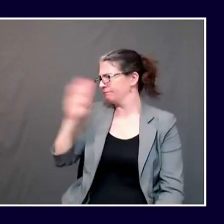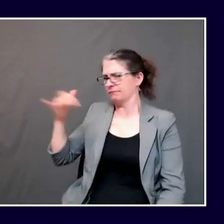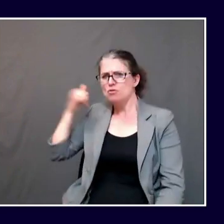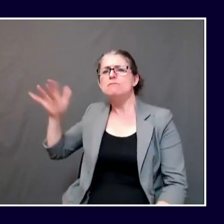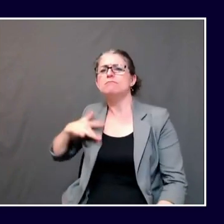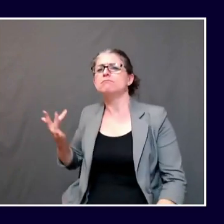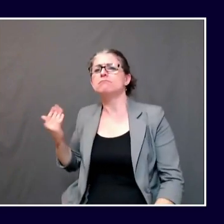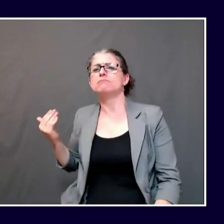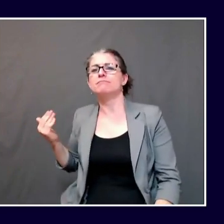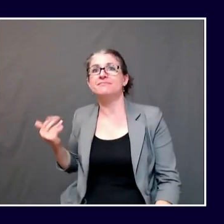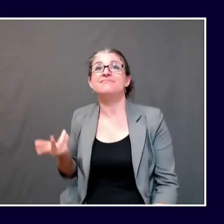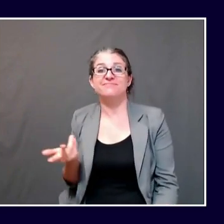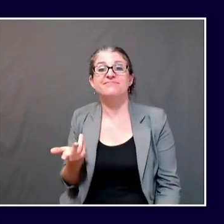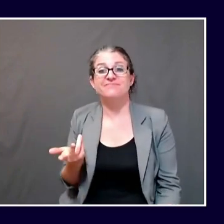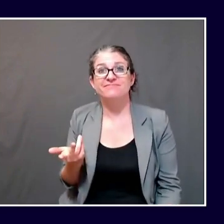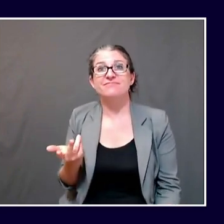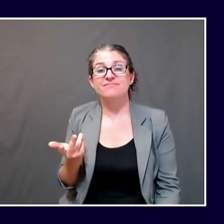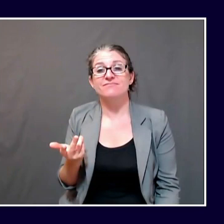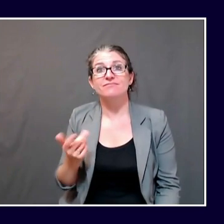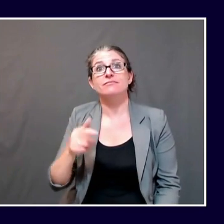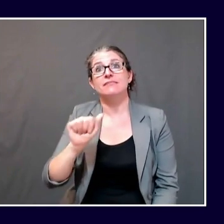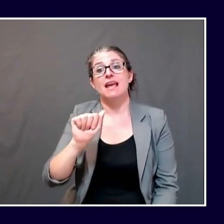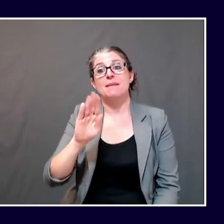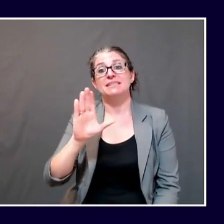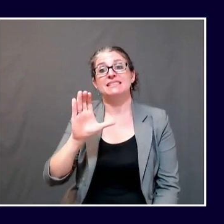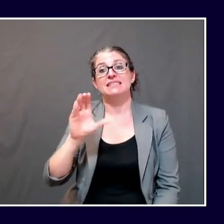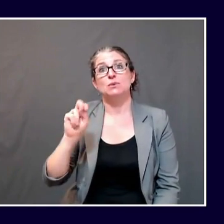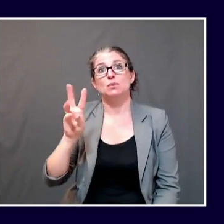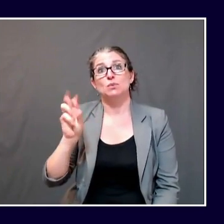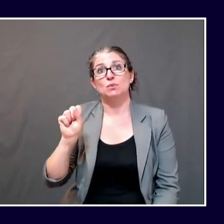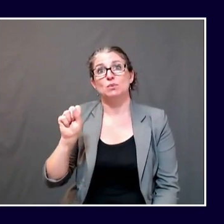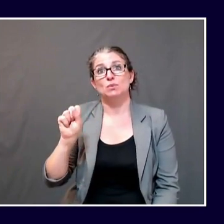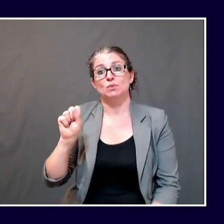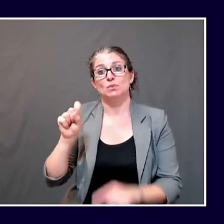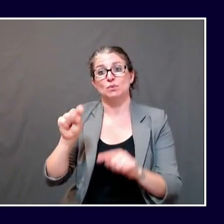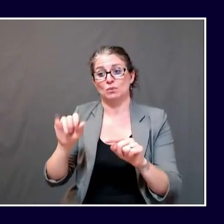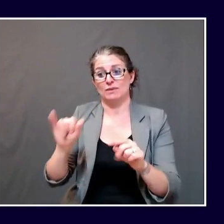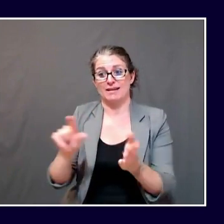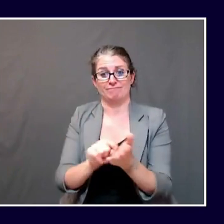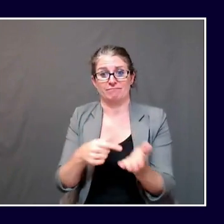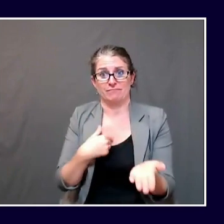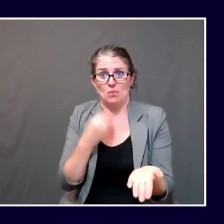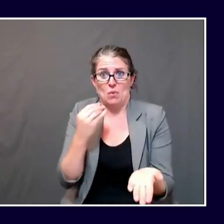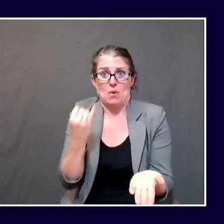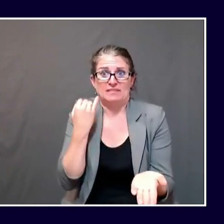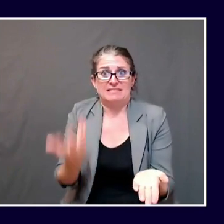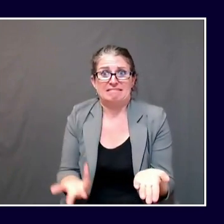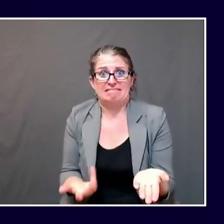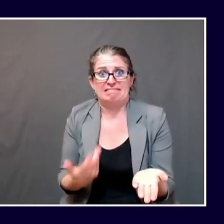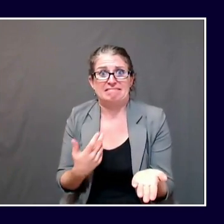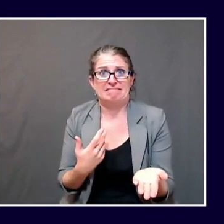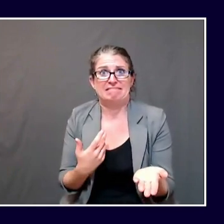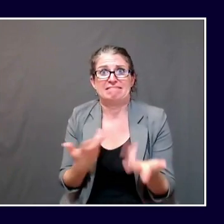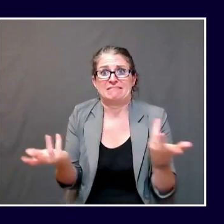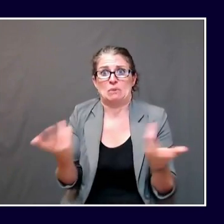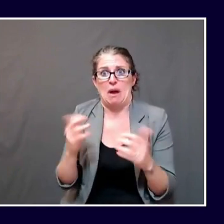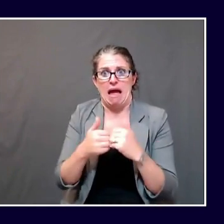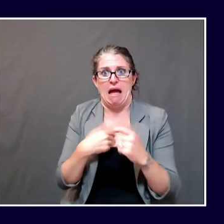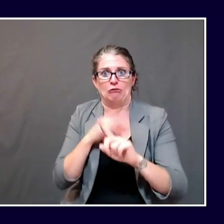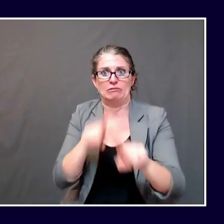report, haven't seen verification of the extent to which it might be true, but we just go straight to the scientific